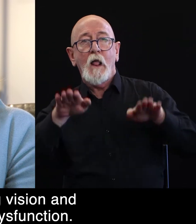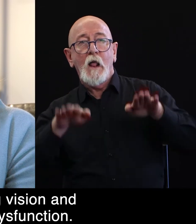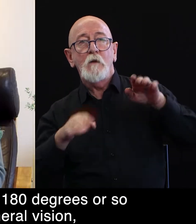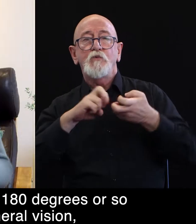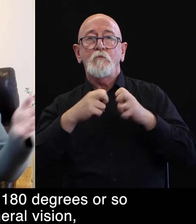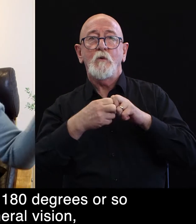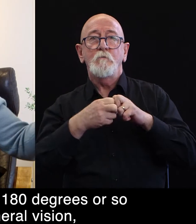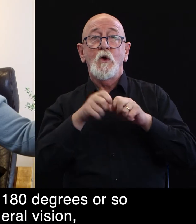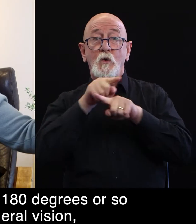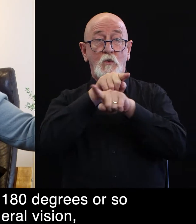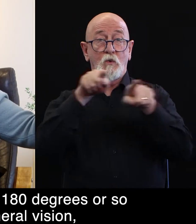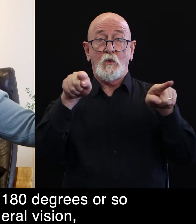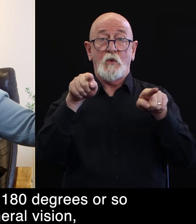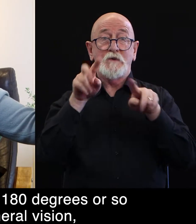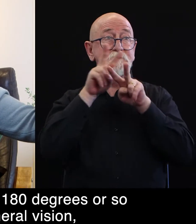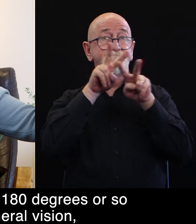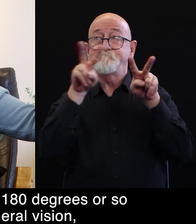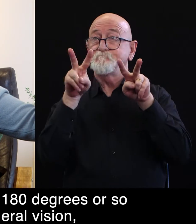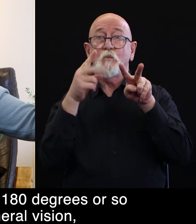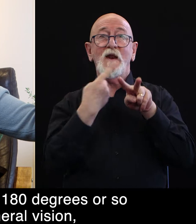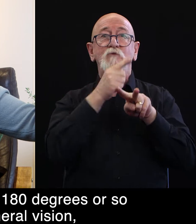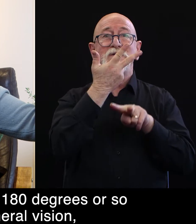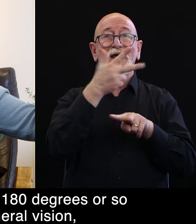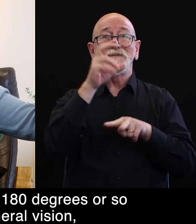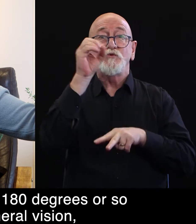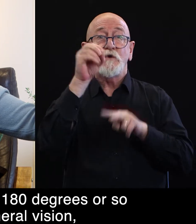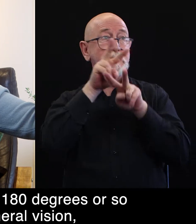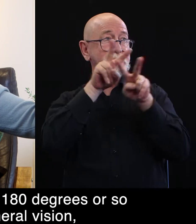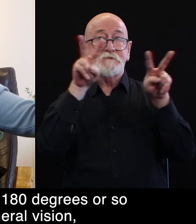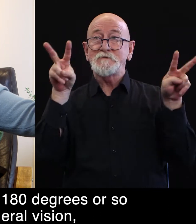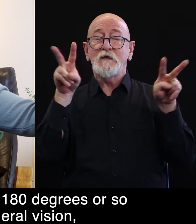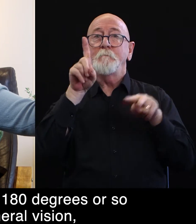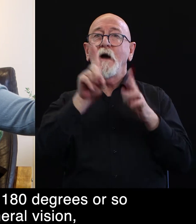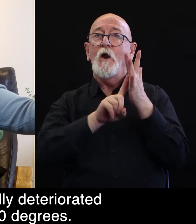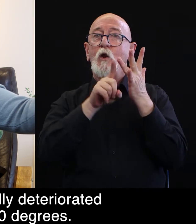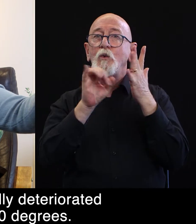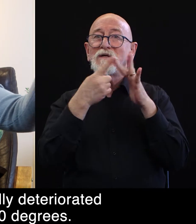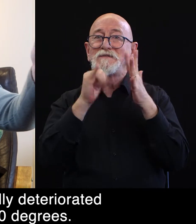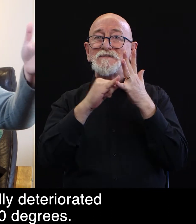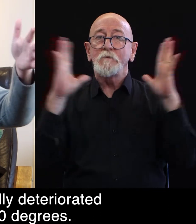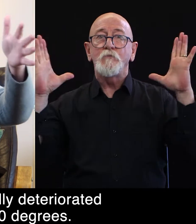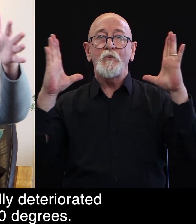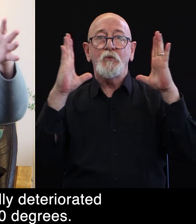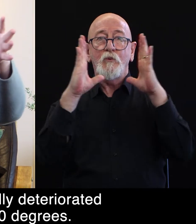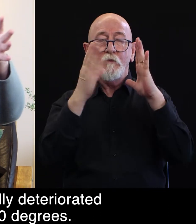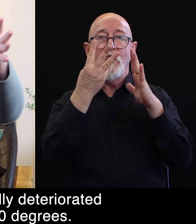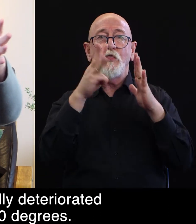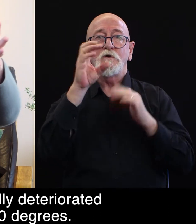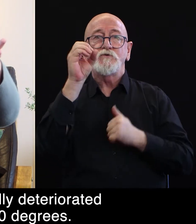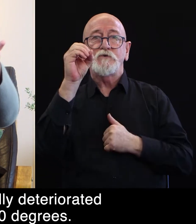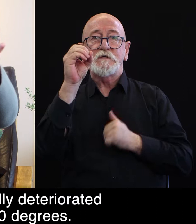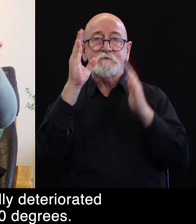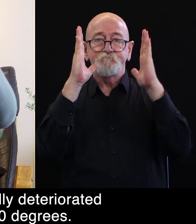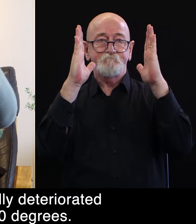dysfunction. You and I may see 180 degrees or so in our peripheral vision. Lewis has actually deteriorated to around